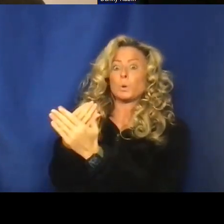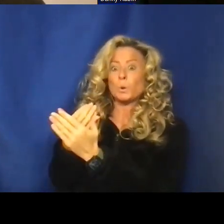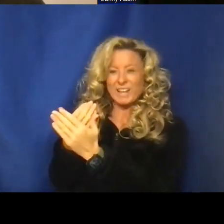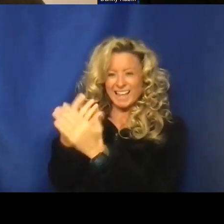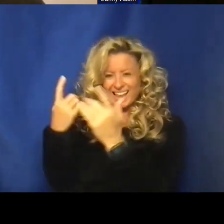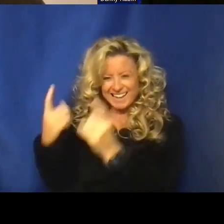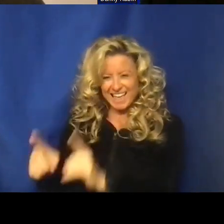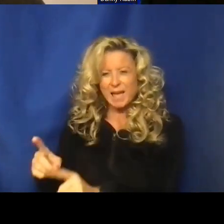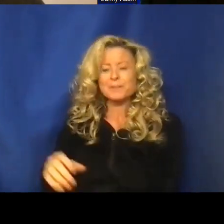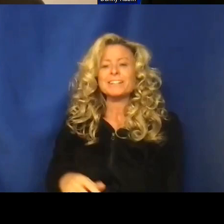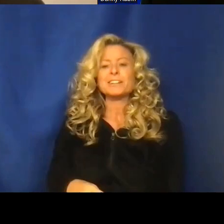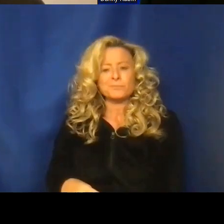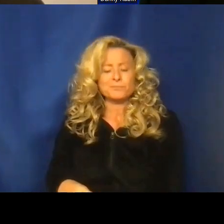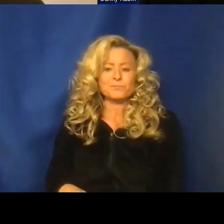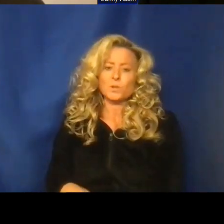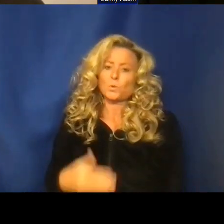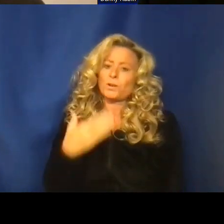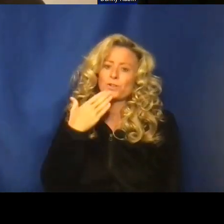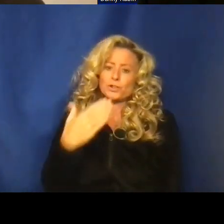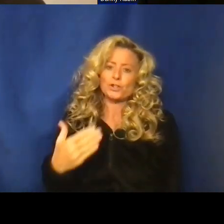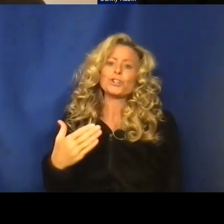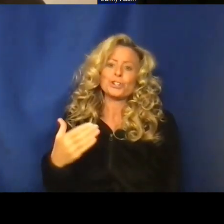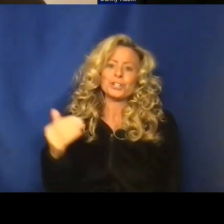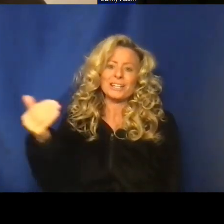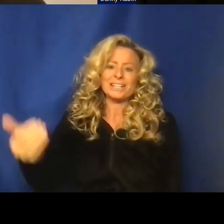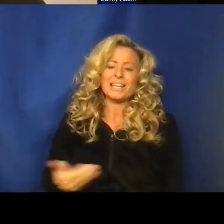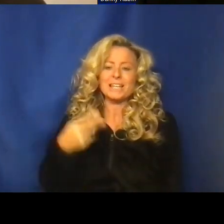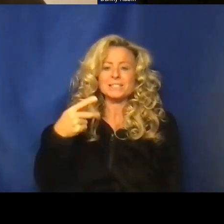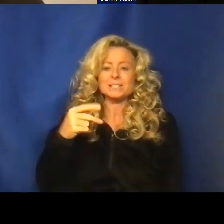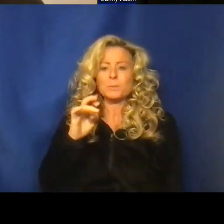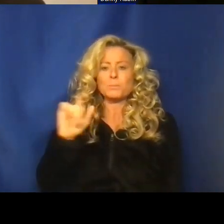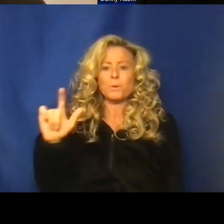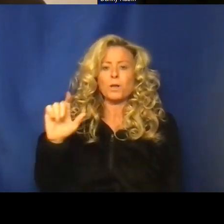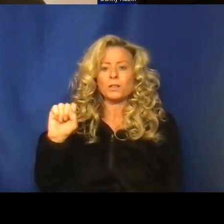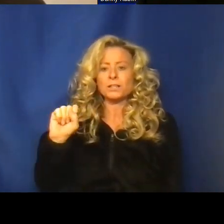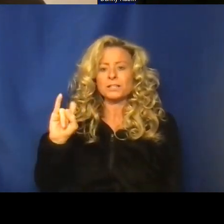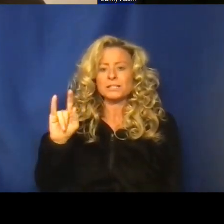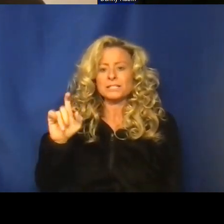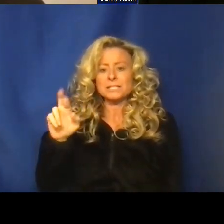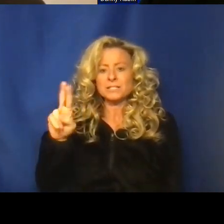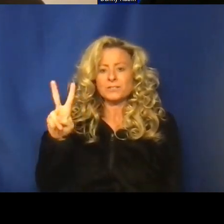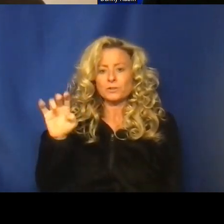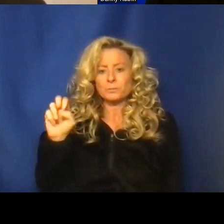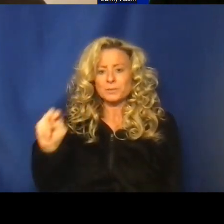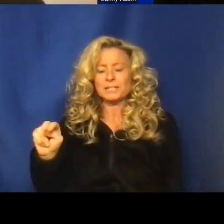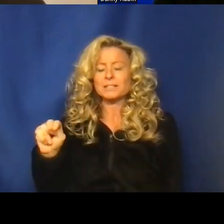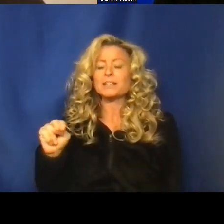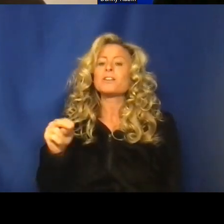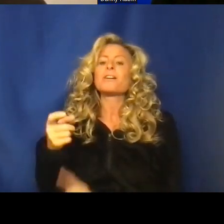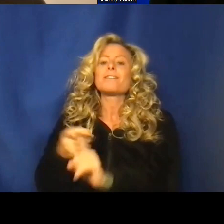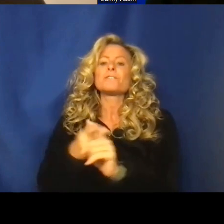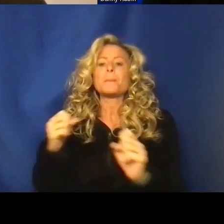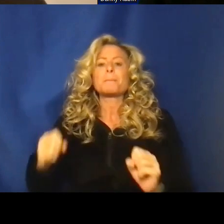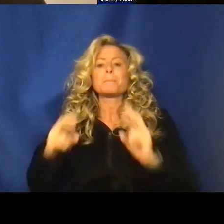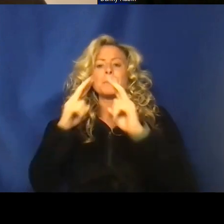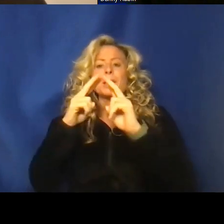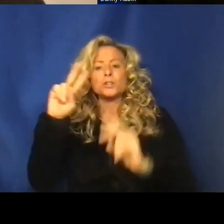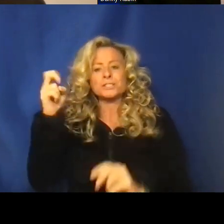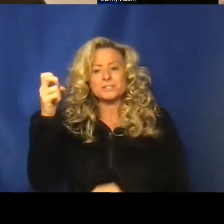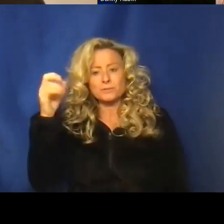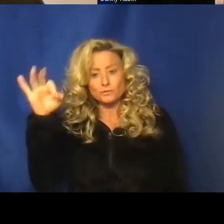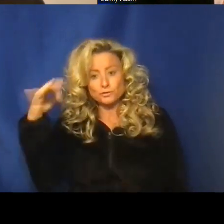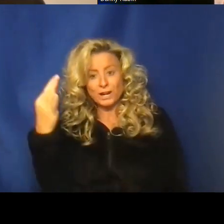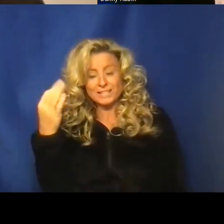onto the scene. And we have a great guest, Paul Silverman, with us from Paris, France. Now, Paul is a